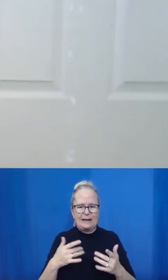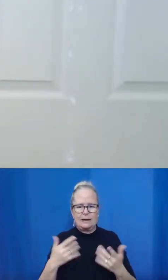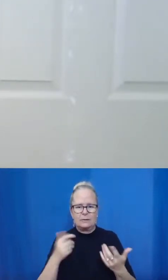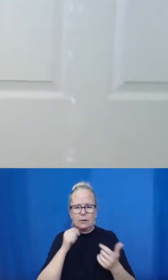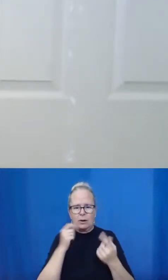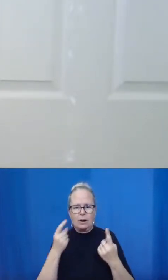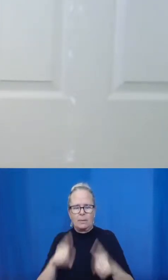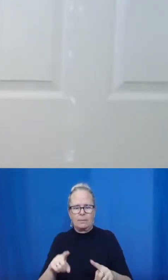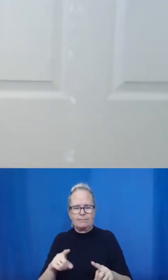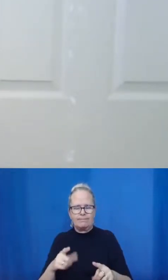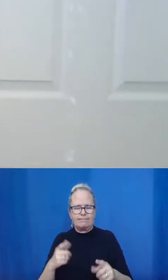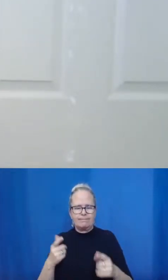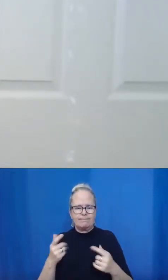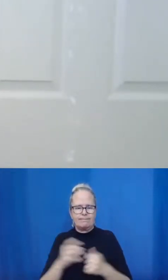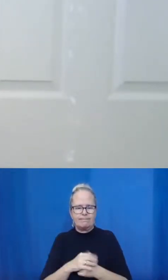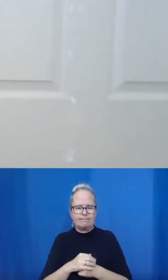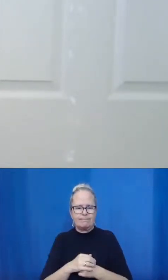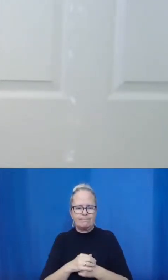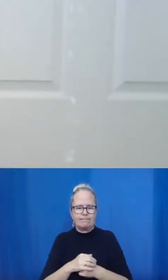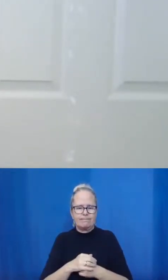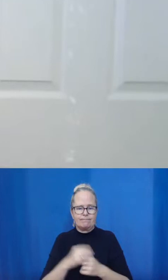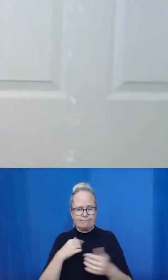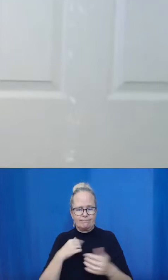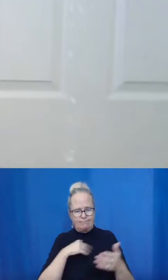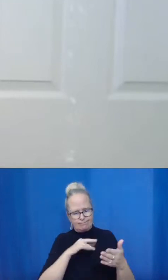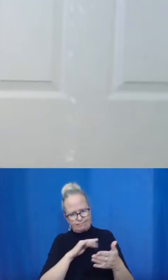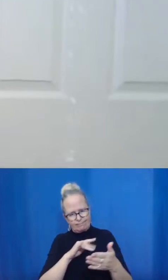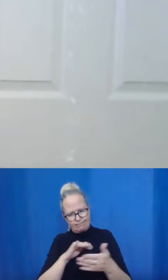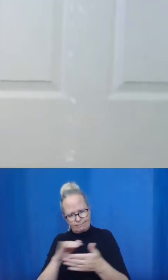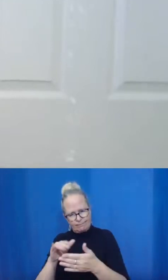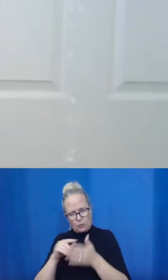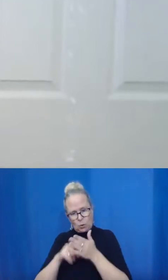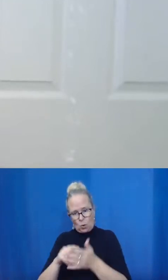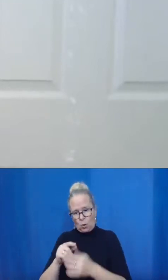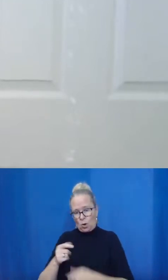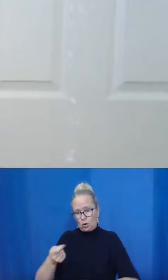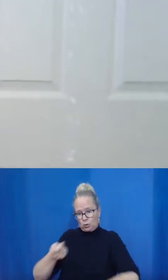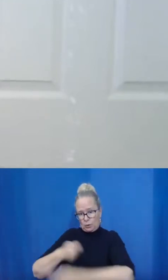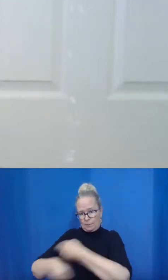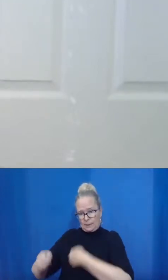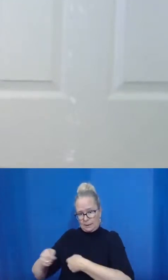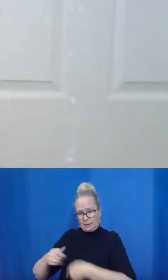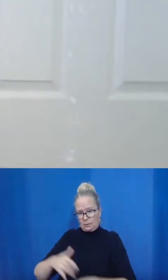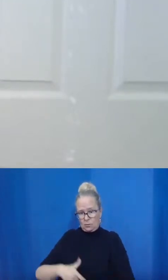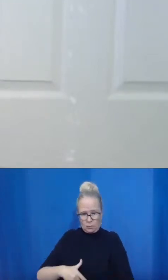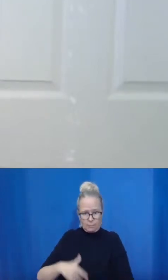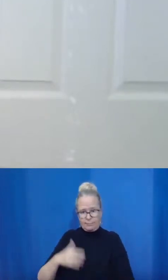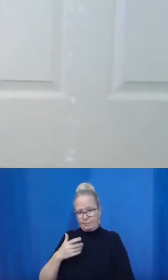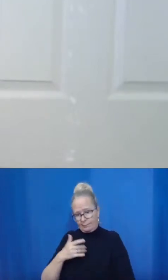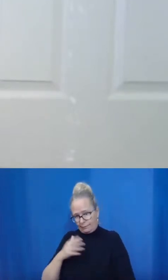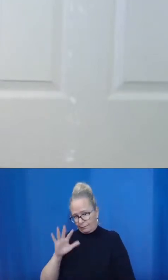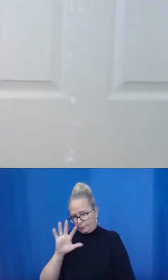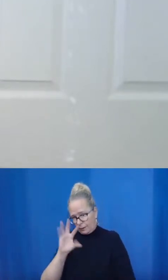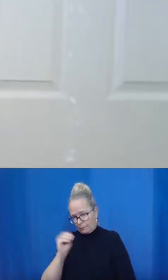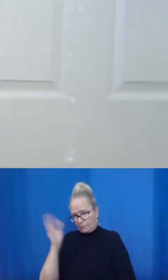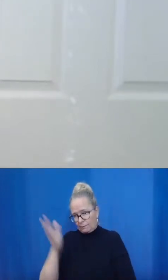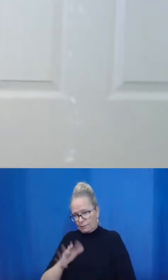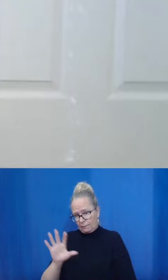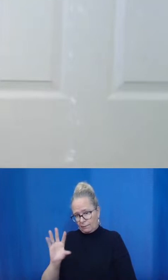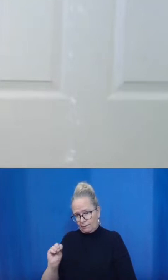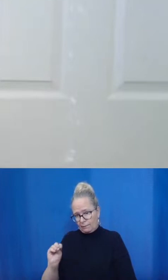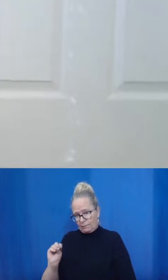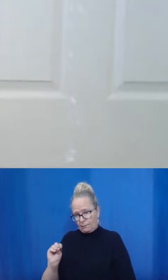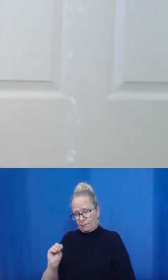and we really don't know who has enough antibodies to be protective against COVID.